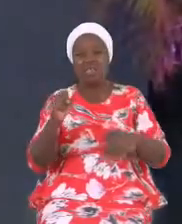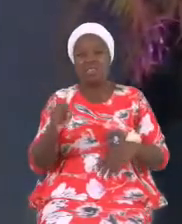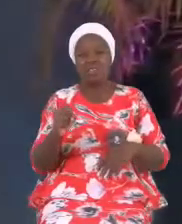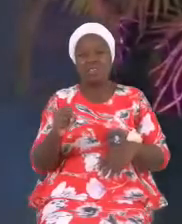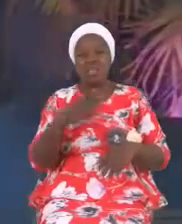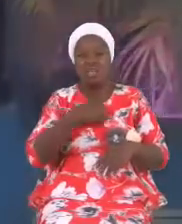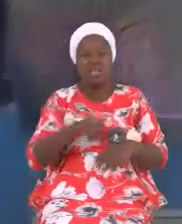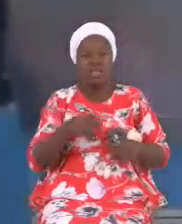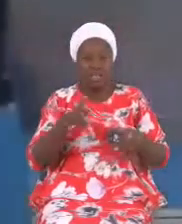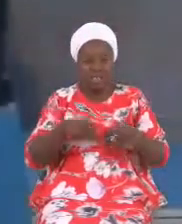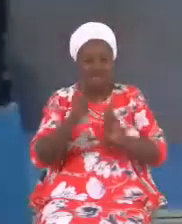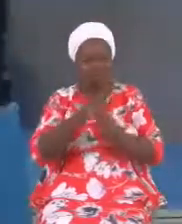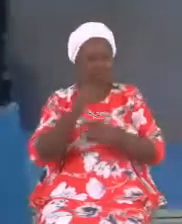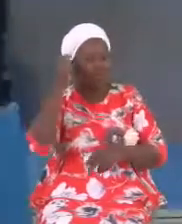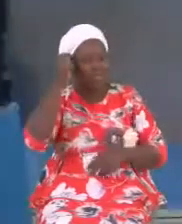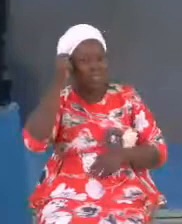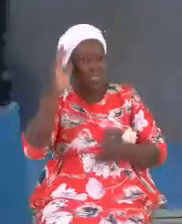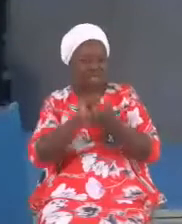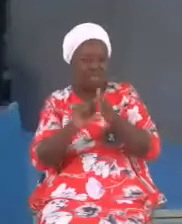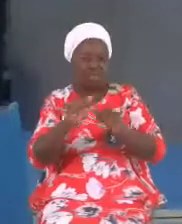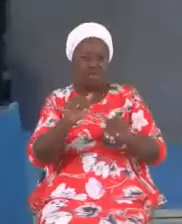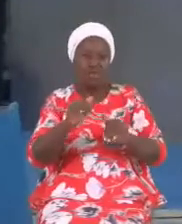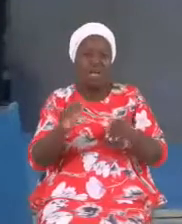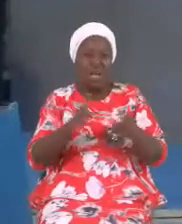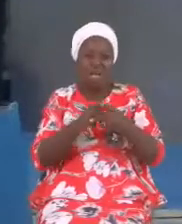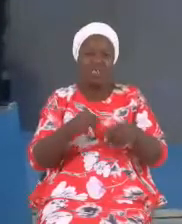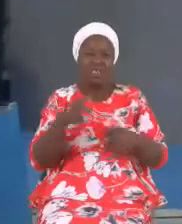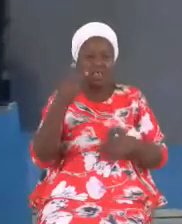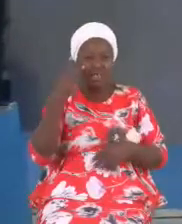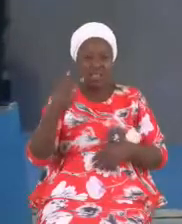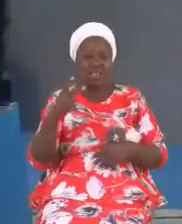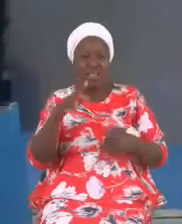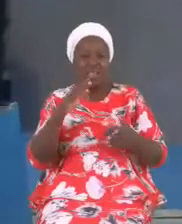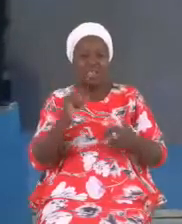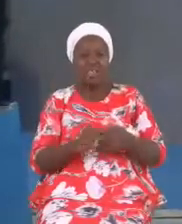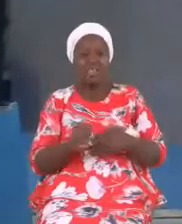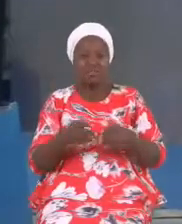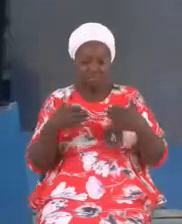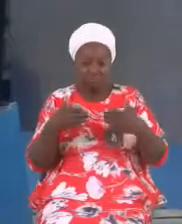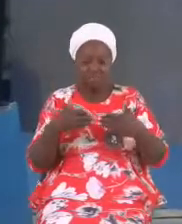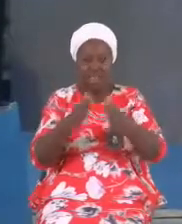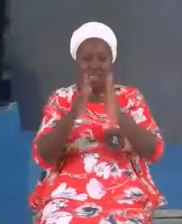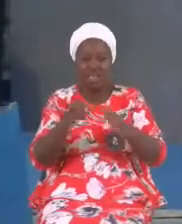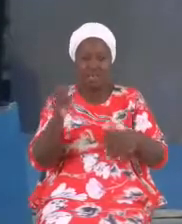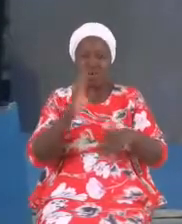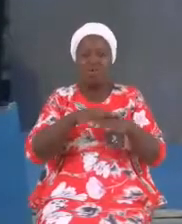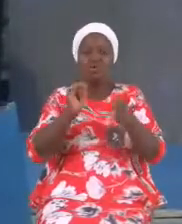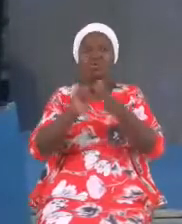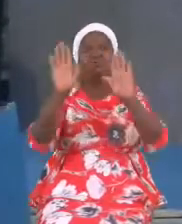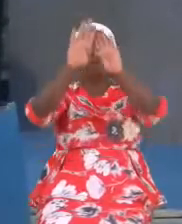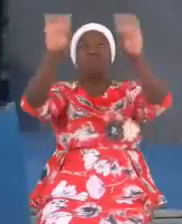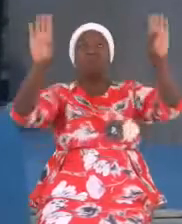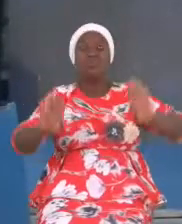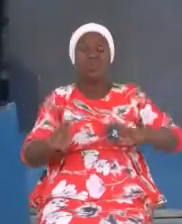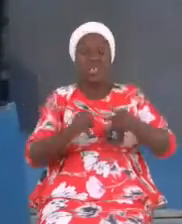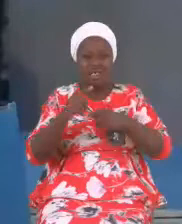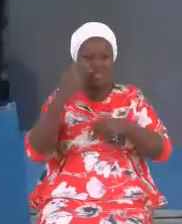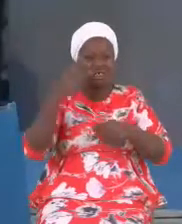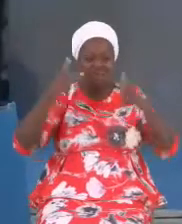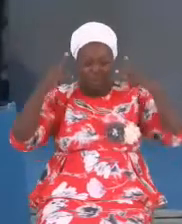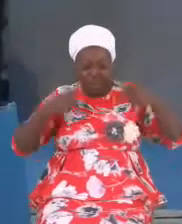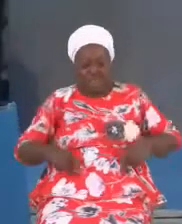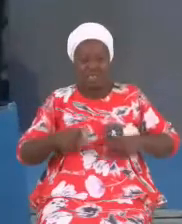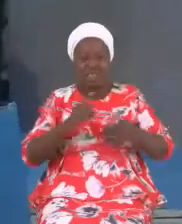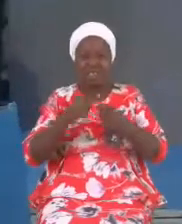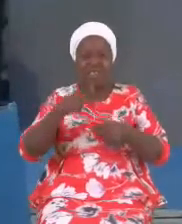hairstyle, hairdo. They look at the heroes on the billboard and their personality and popularity. They look at what they